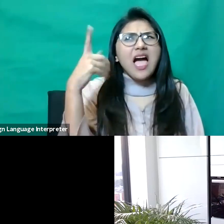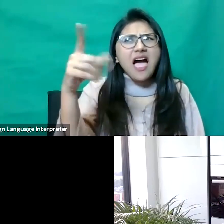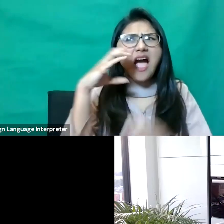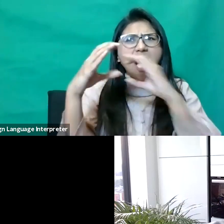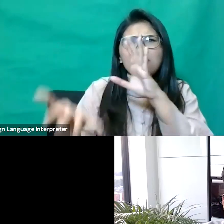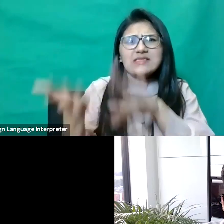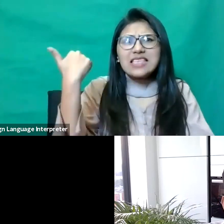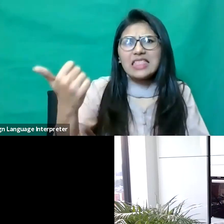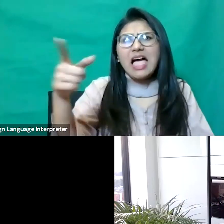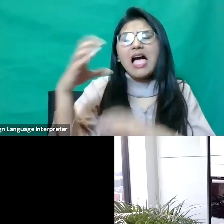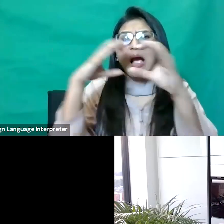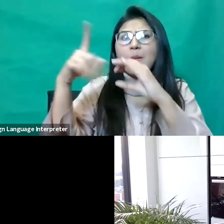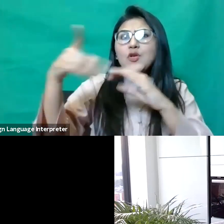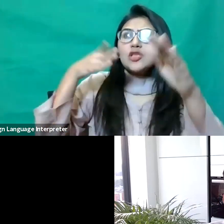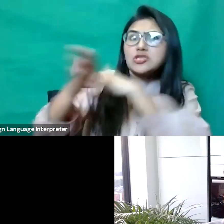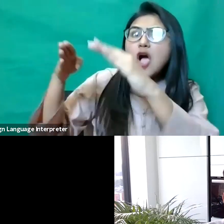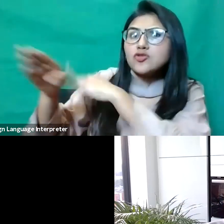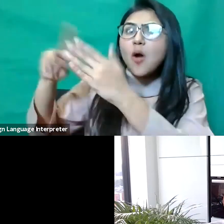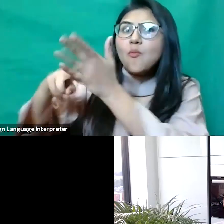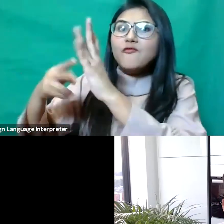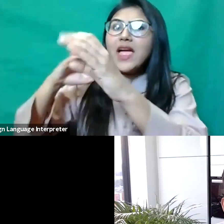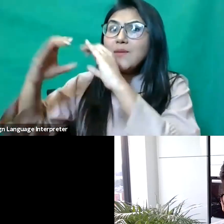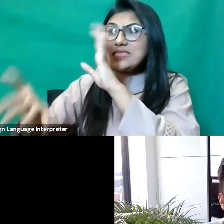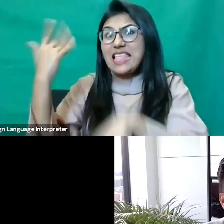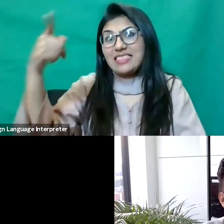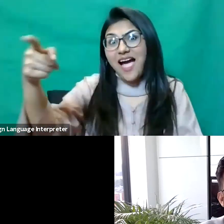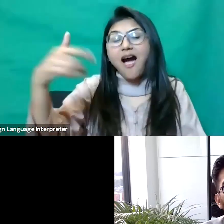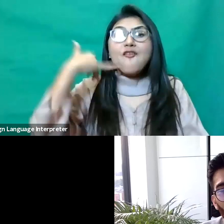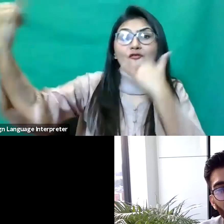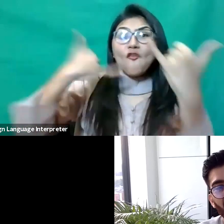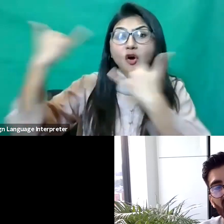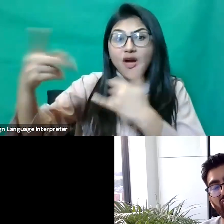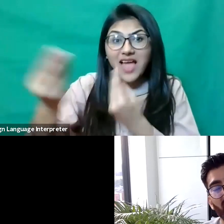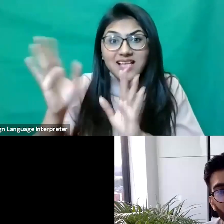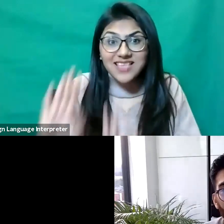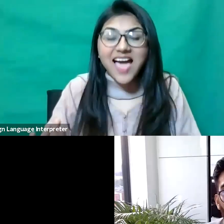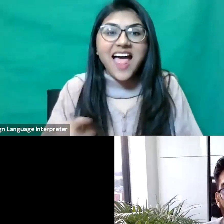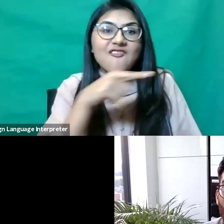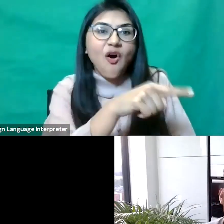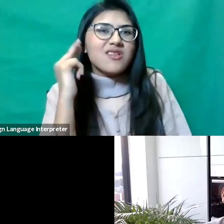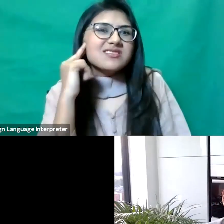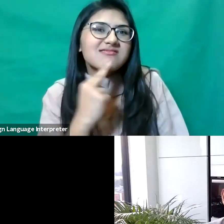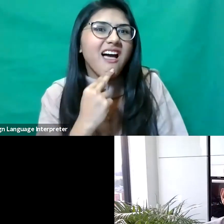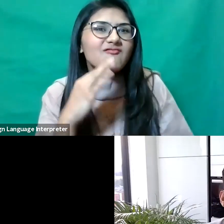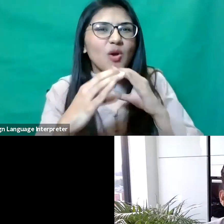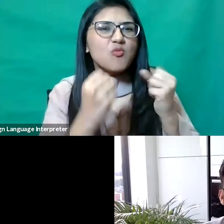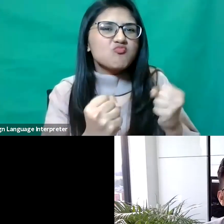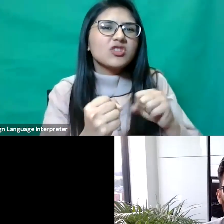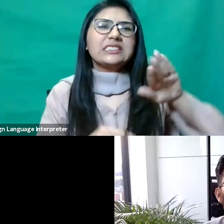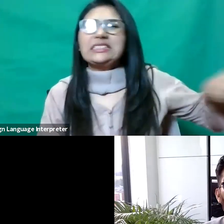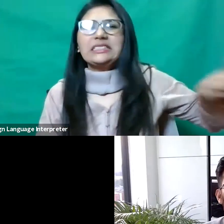with professionals or with telephones, making phone calls, what I'm saying. But I mean, it's really important to just raise